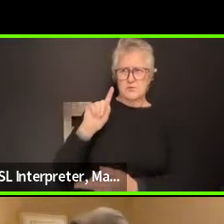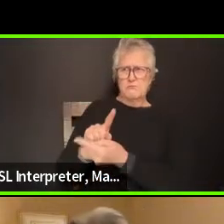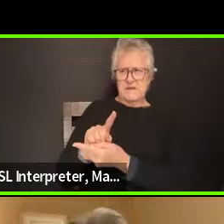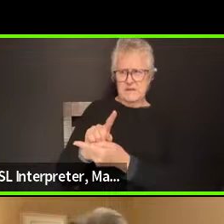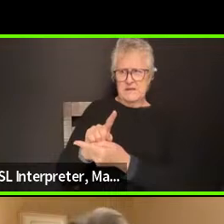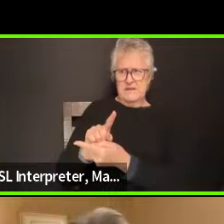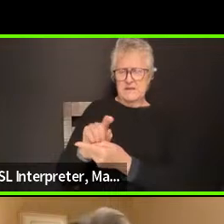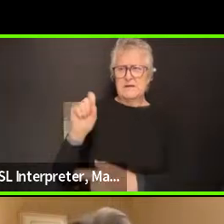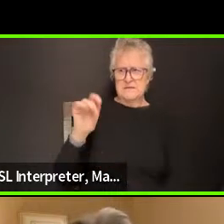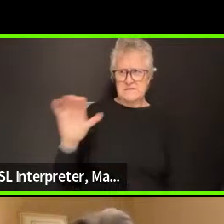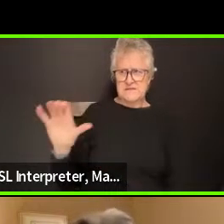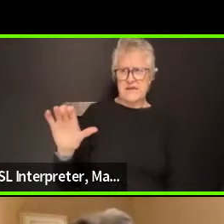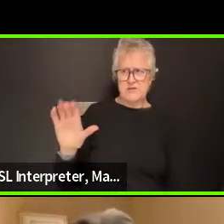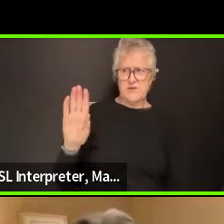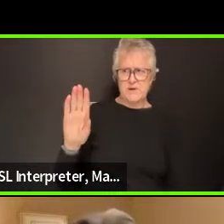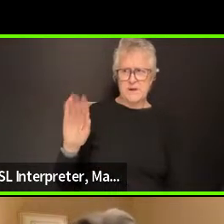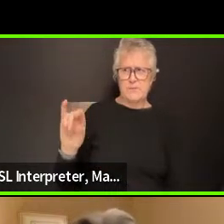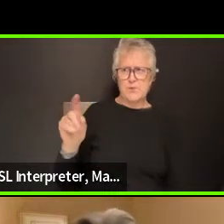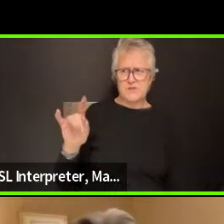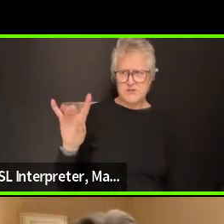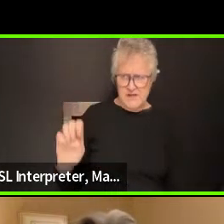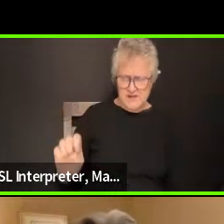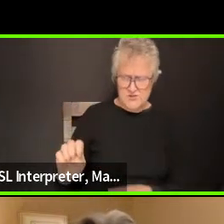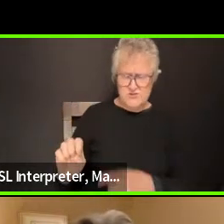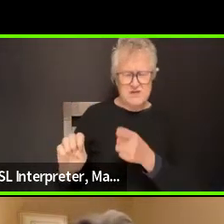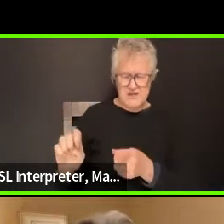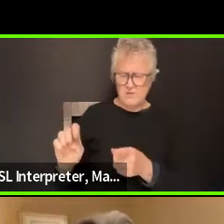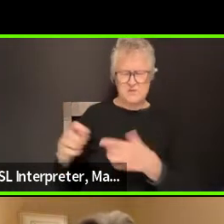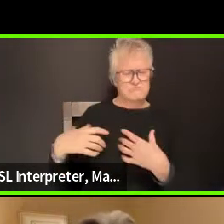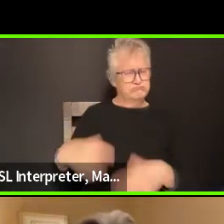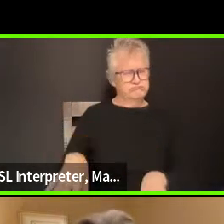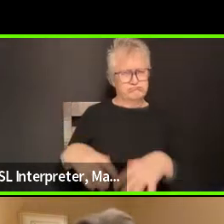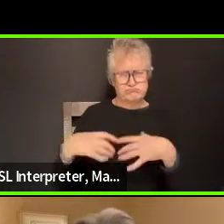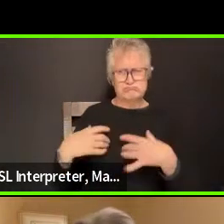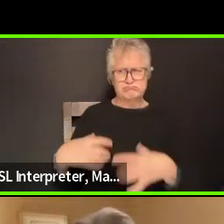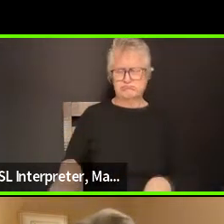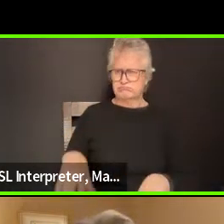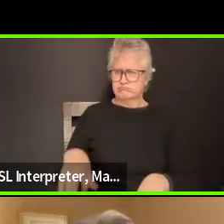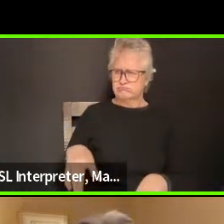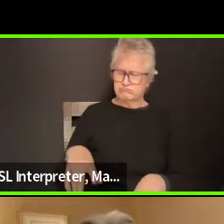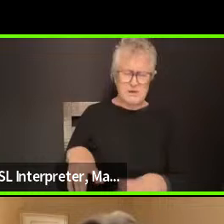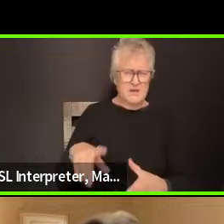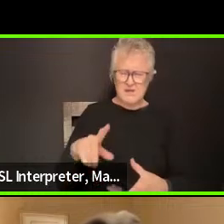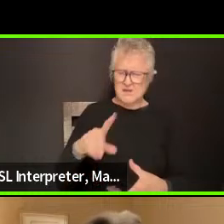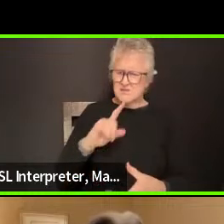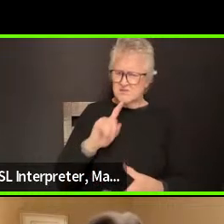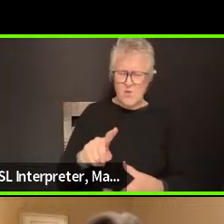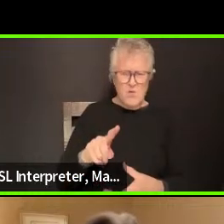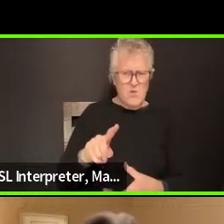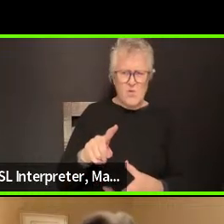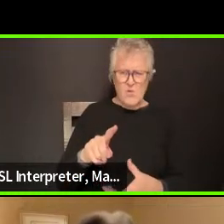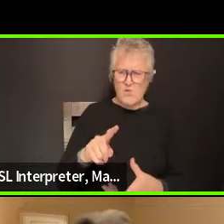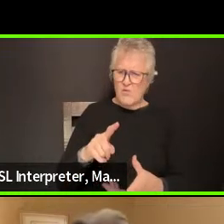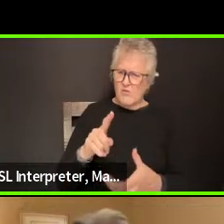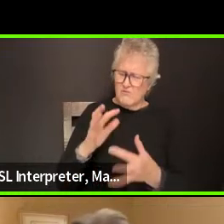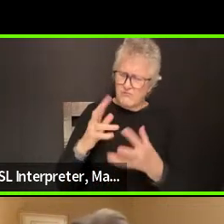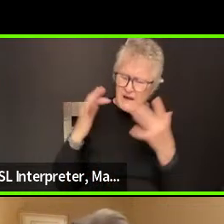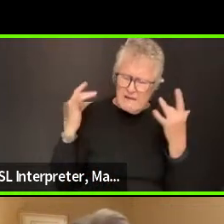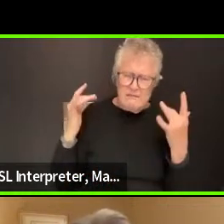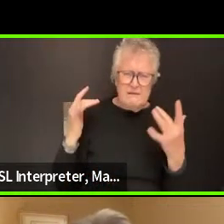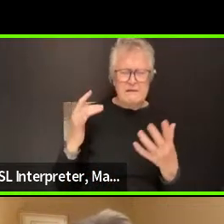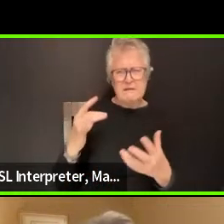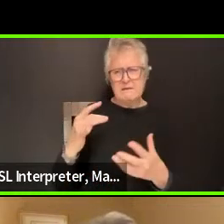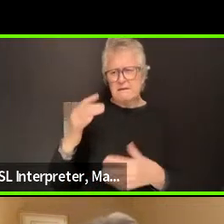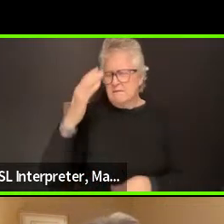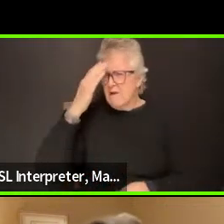so genuine in his commitment and welcoming. He was approachable and knowledgeable